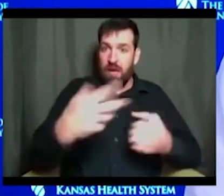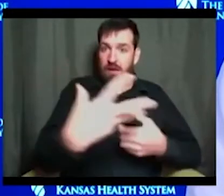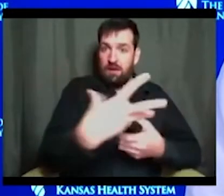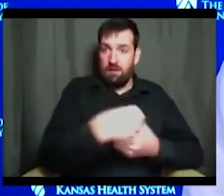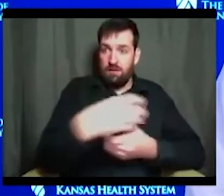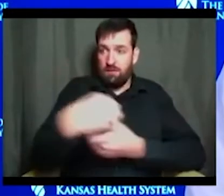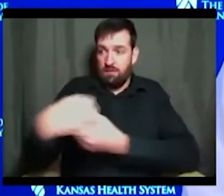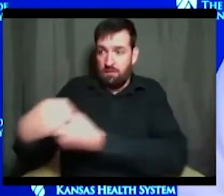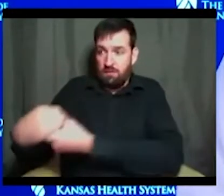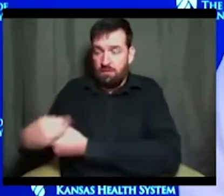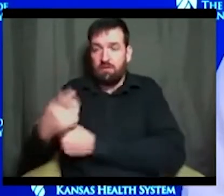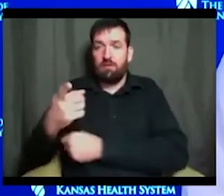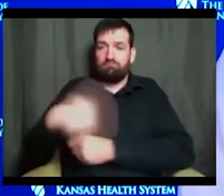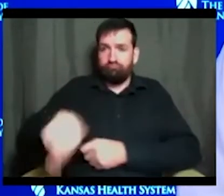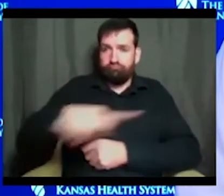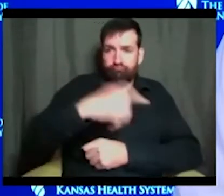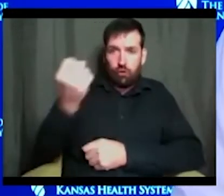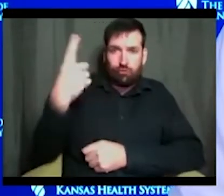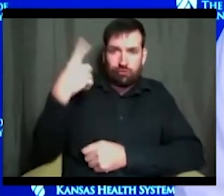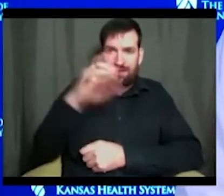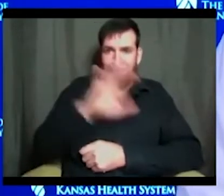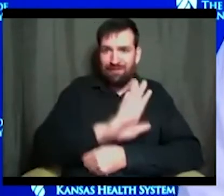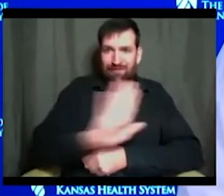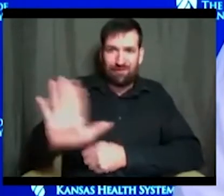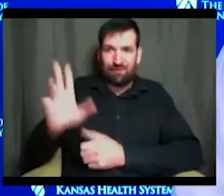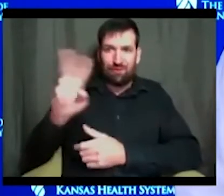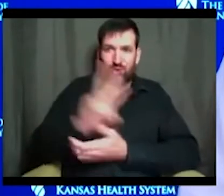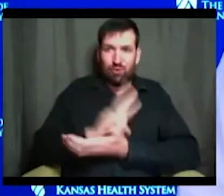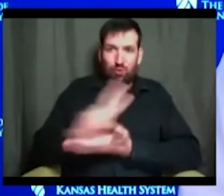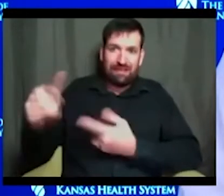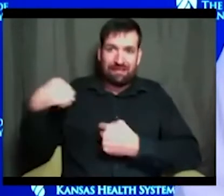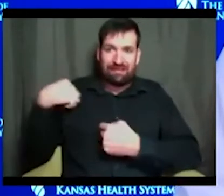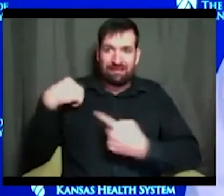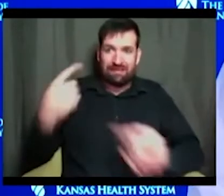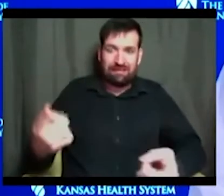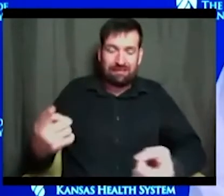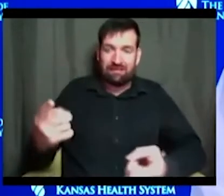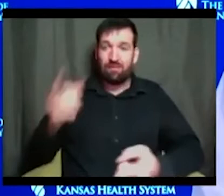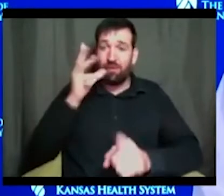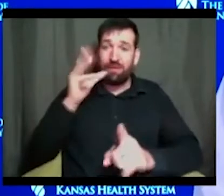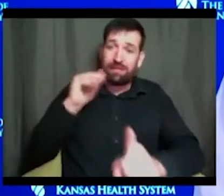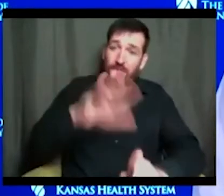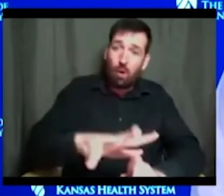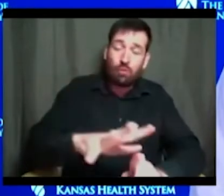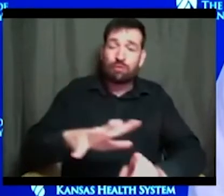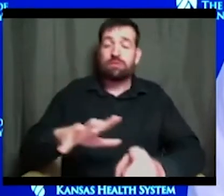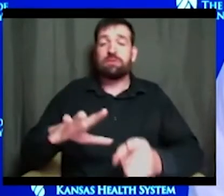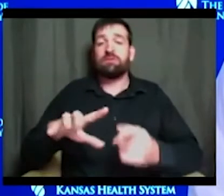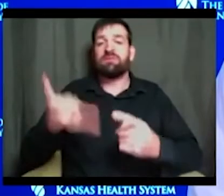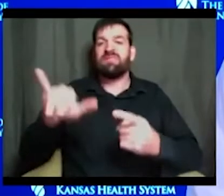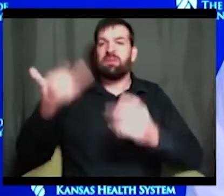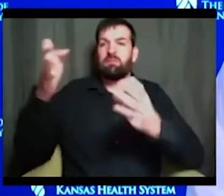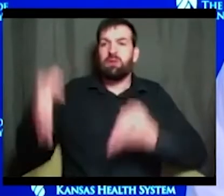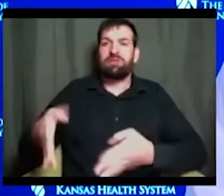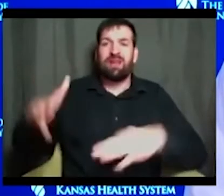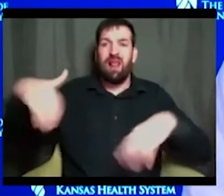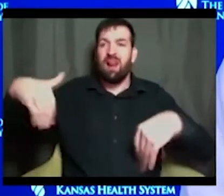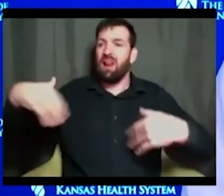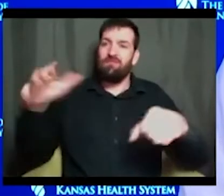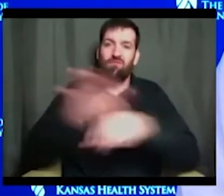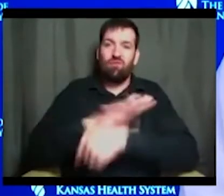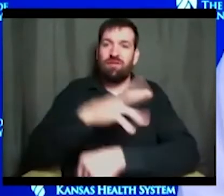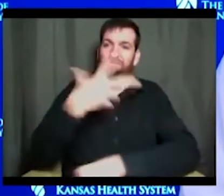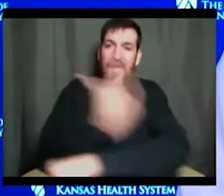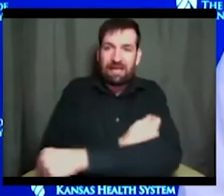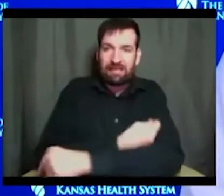what are you doing that 2 weeks leading up. Do you think you are going to be exposed, or maybe that person that's not fully vaccinated is going to be exposed? And